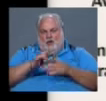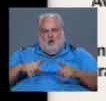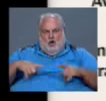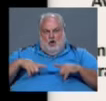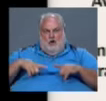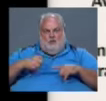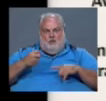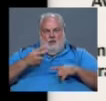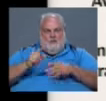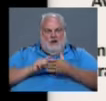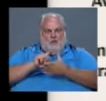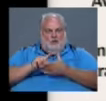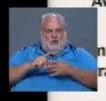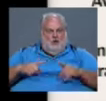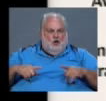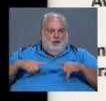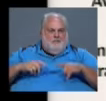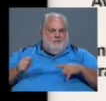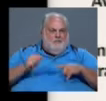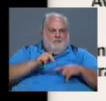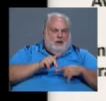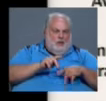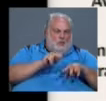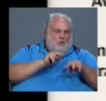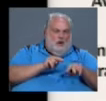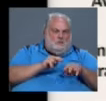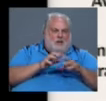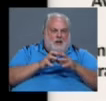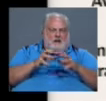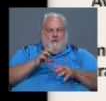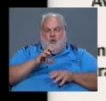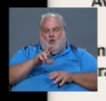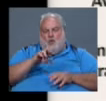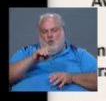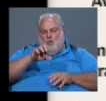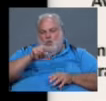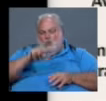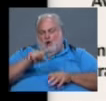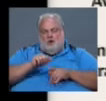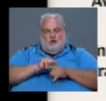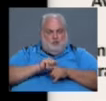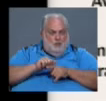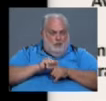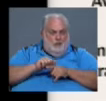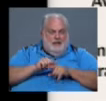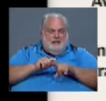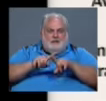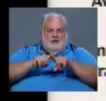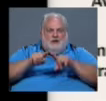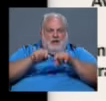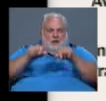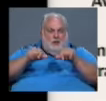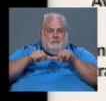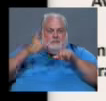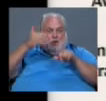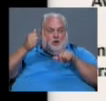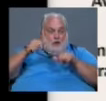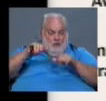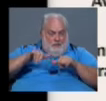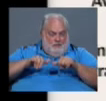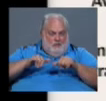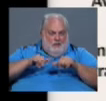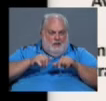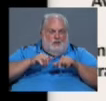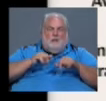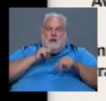watch. And so a lot of cross-training and a lot of cross-utilization of our sailors, but because of that, we don't have